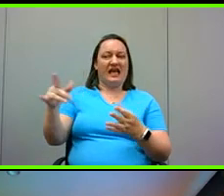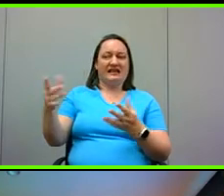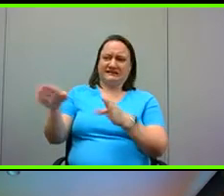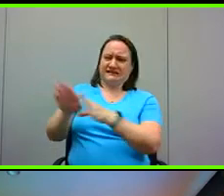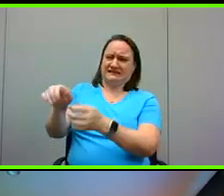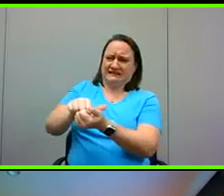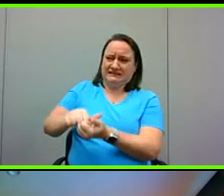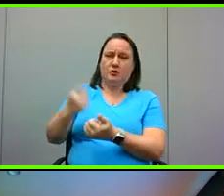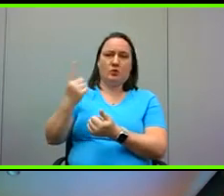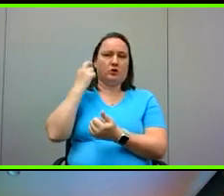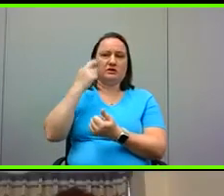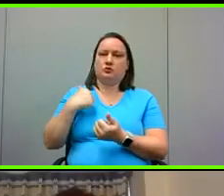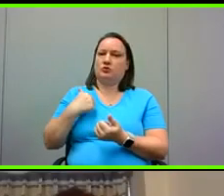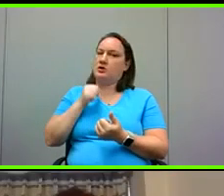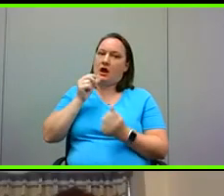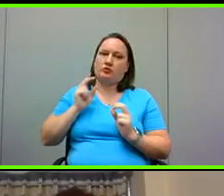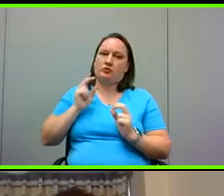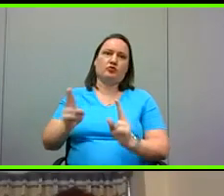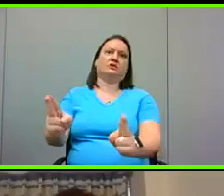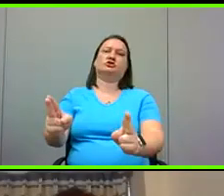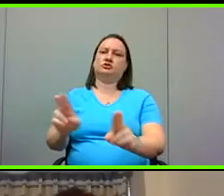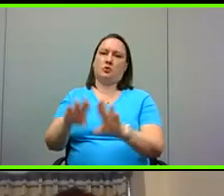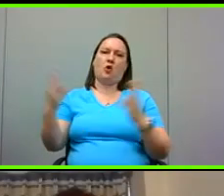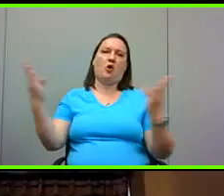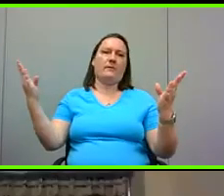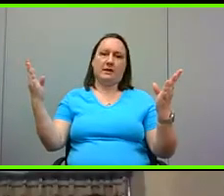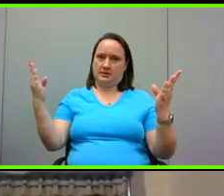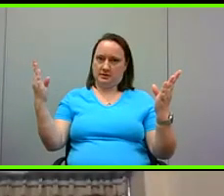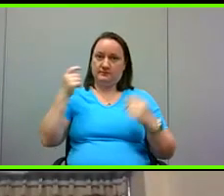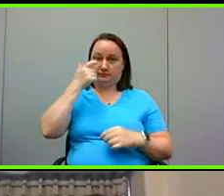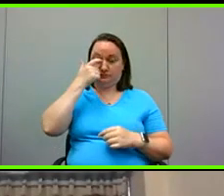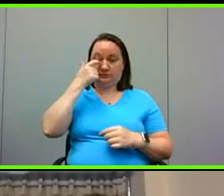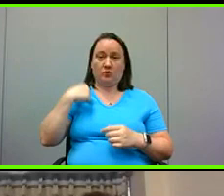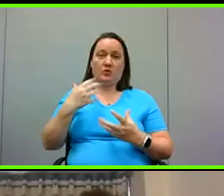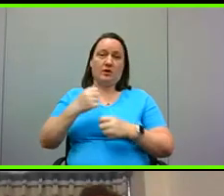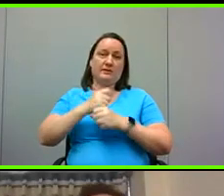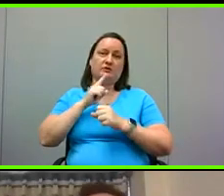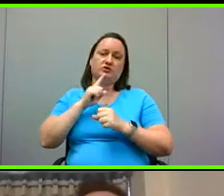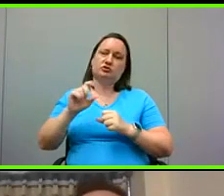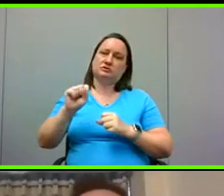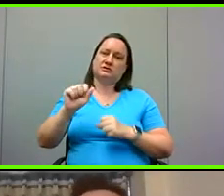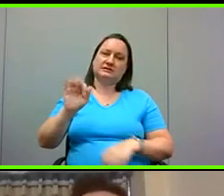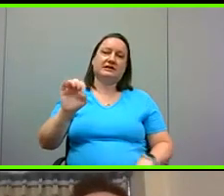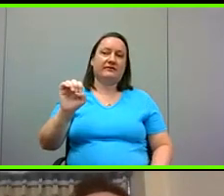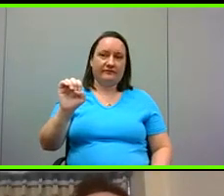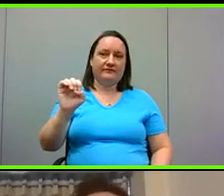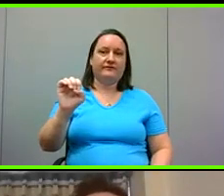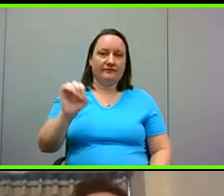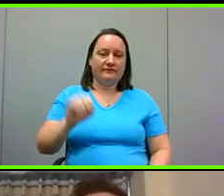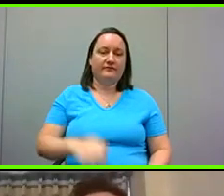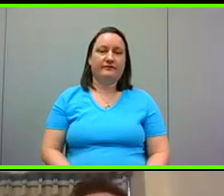involved. Our plans and our successful closures to date, we actually now have